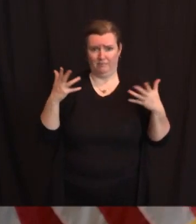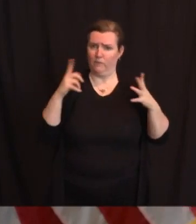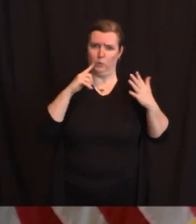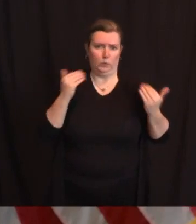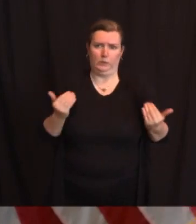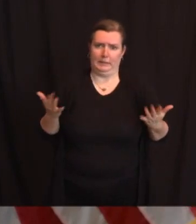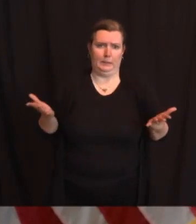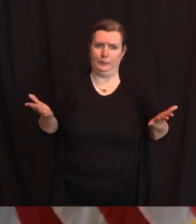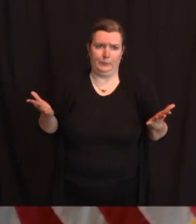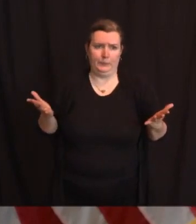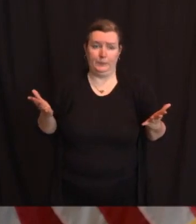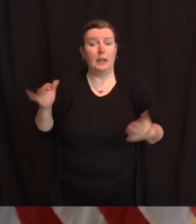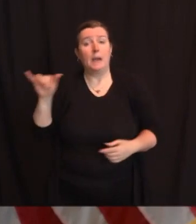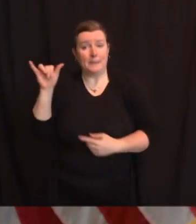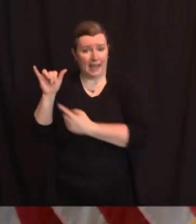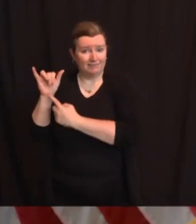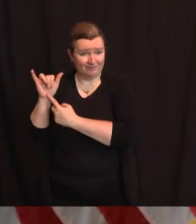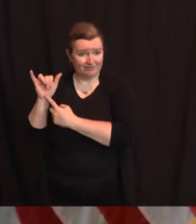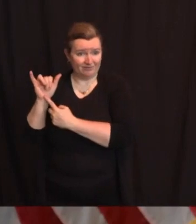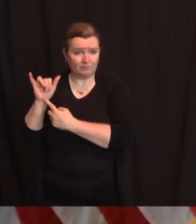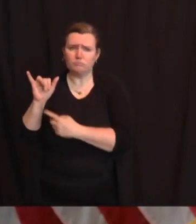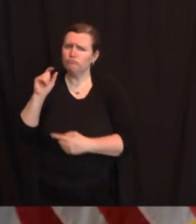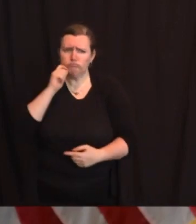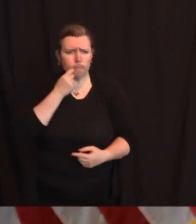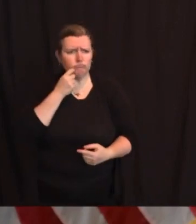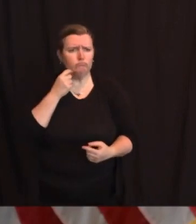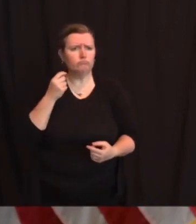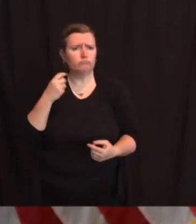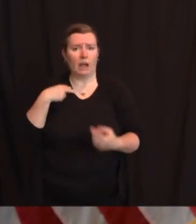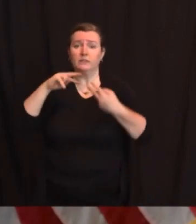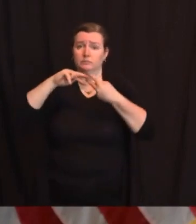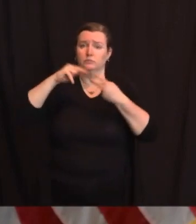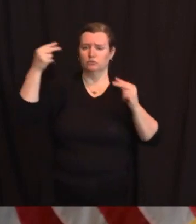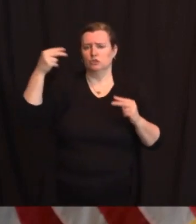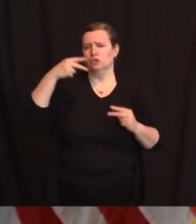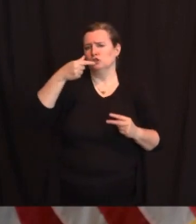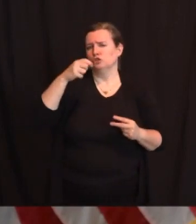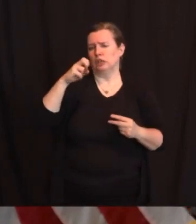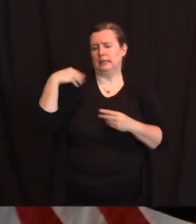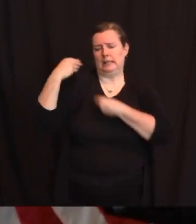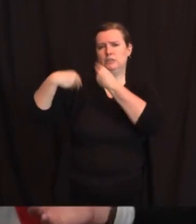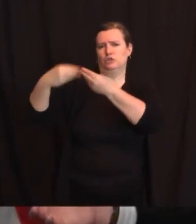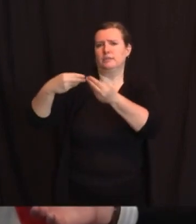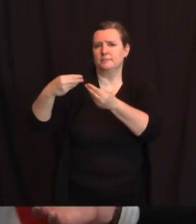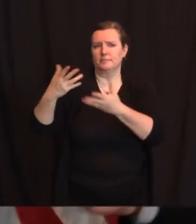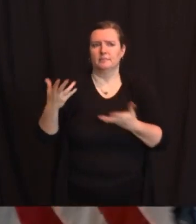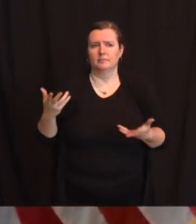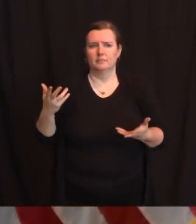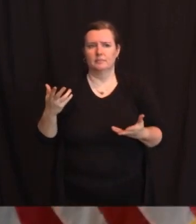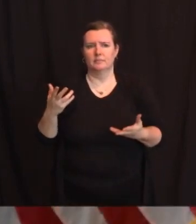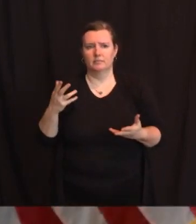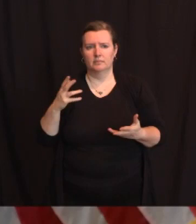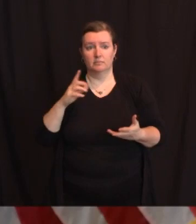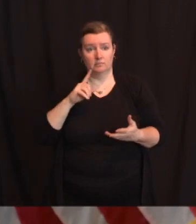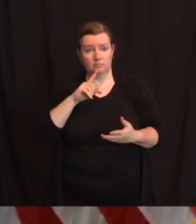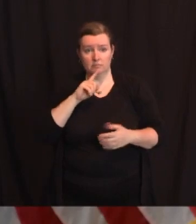your genetic history. You know whether or not, the allure at least is, at some point whether or not you